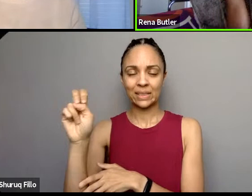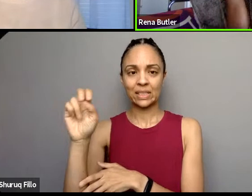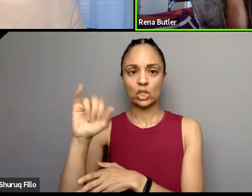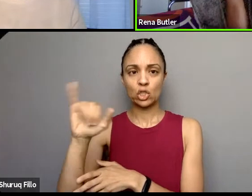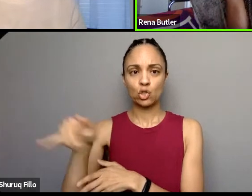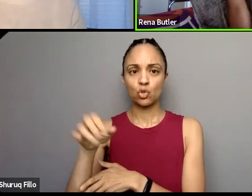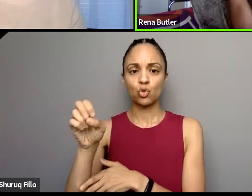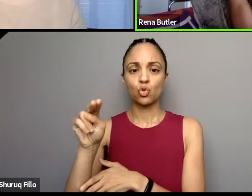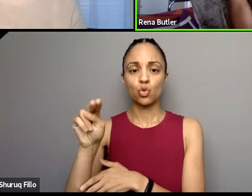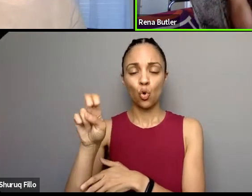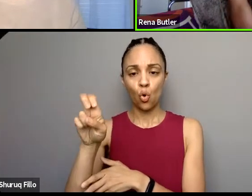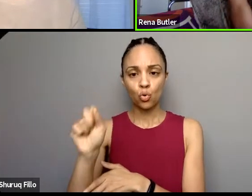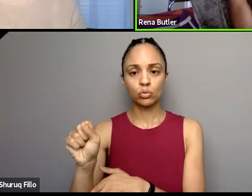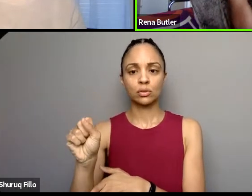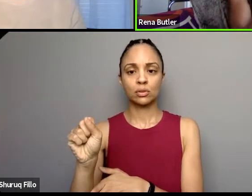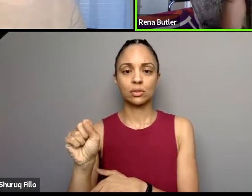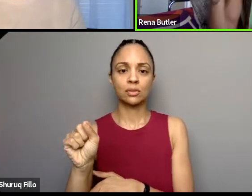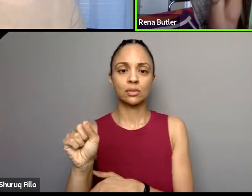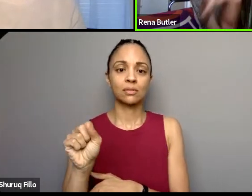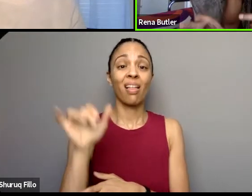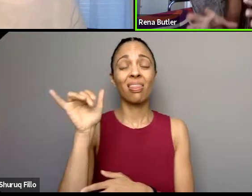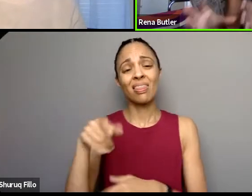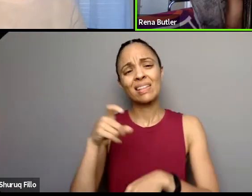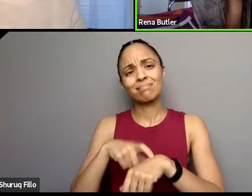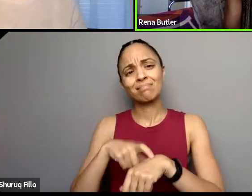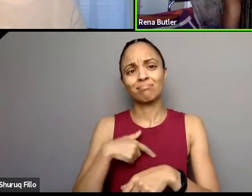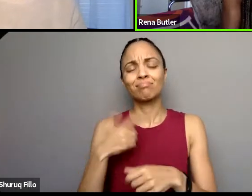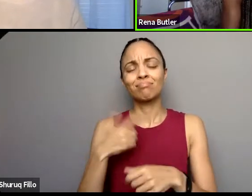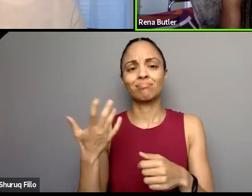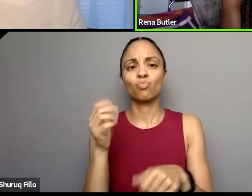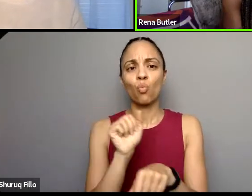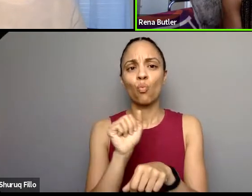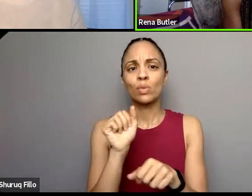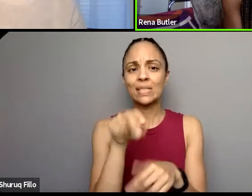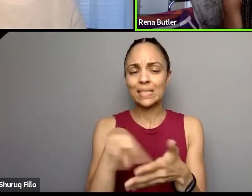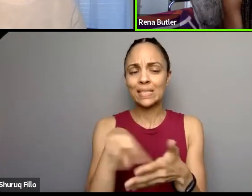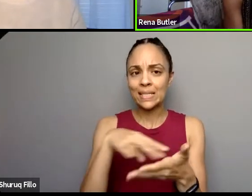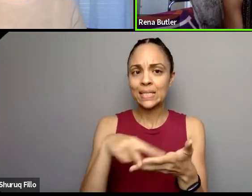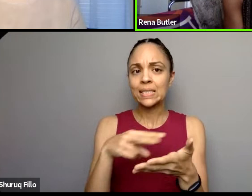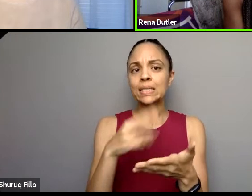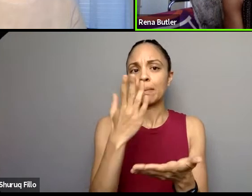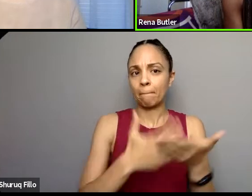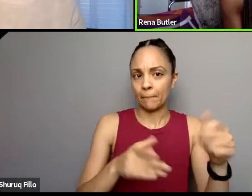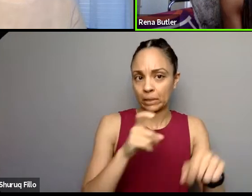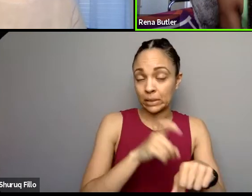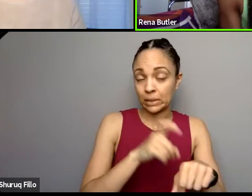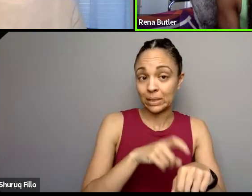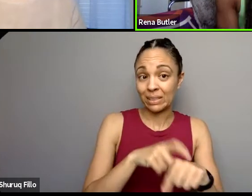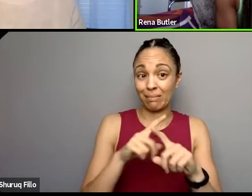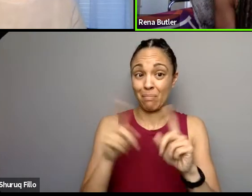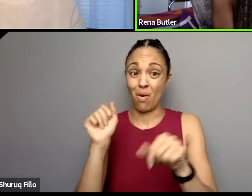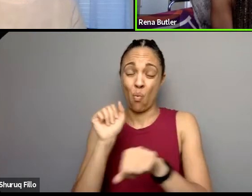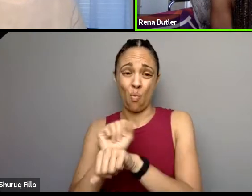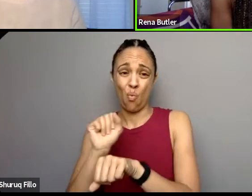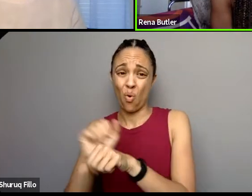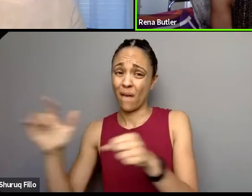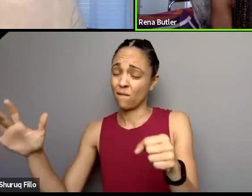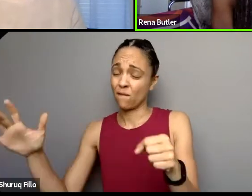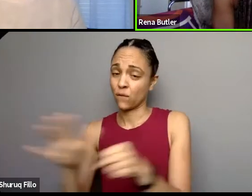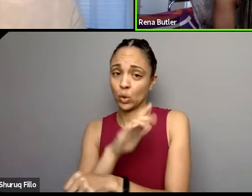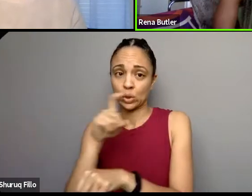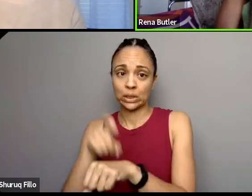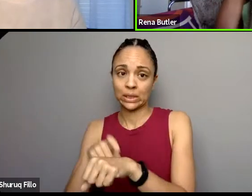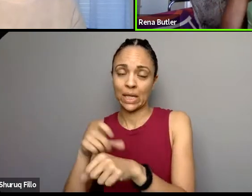dancing part-time, touring part-time with Kyle and dancing full-time with Bill T. Jones. And that job was